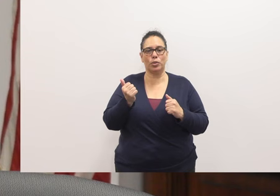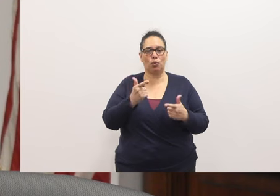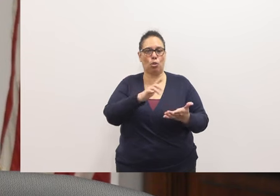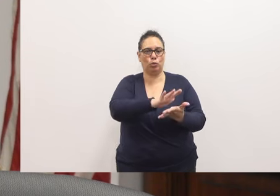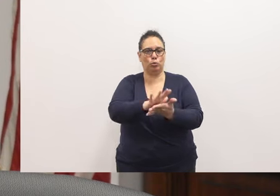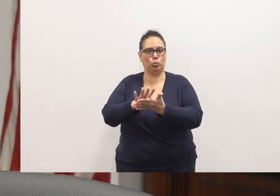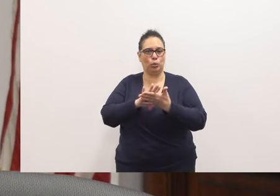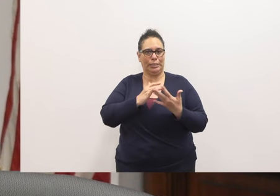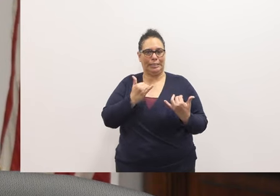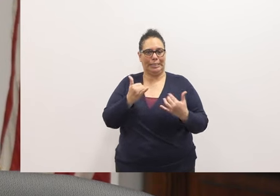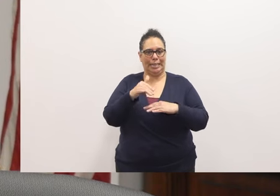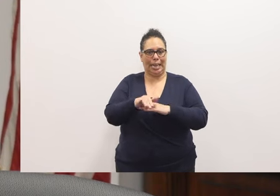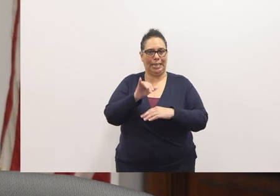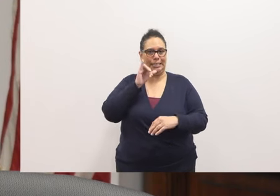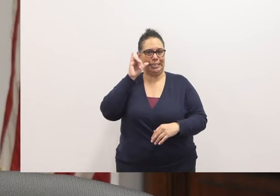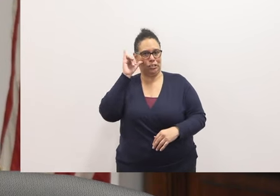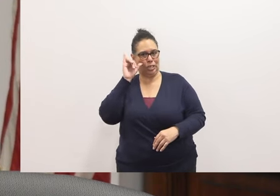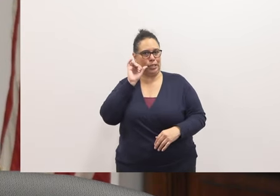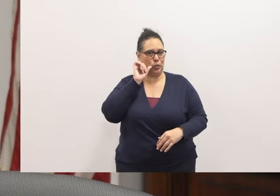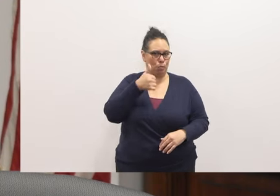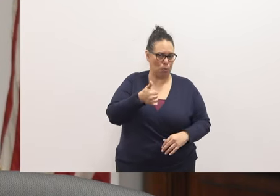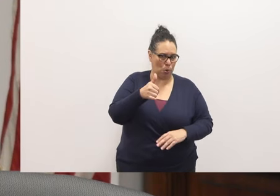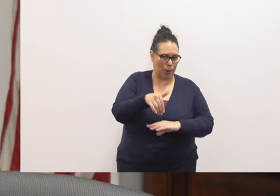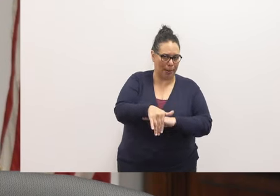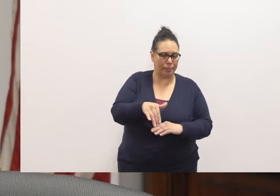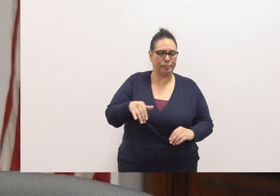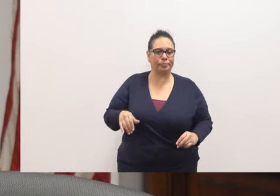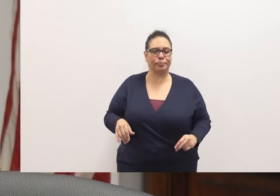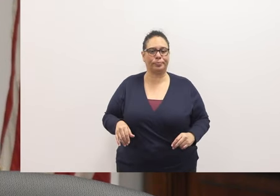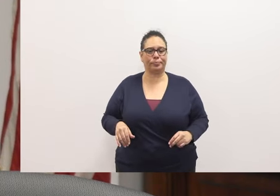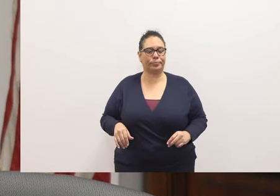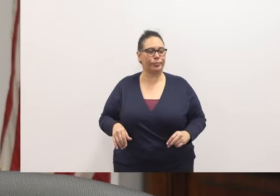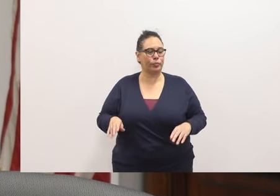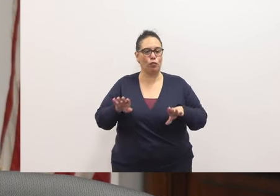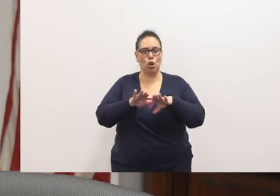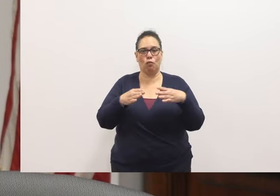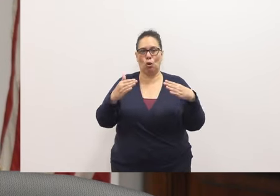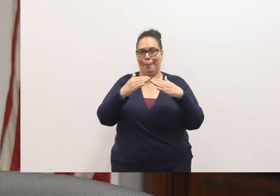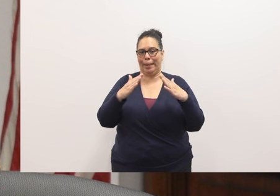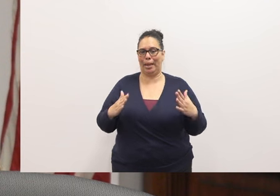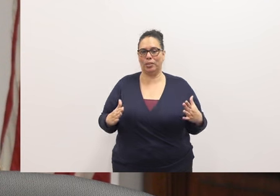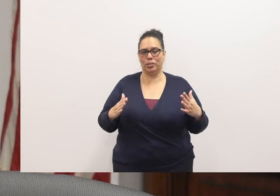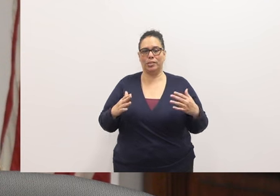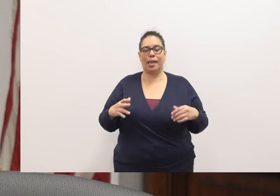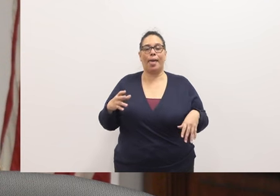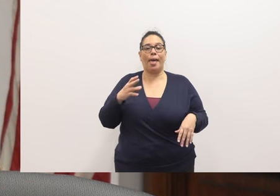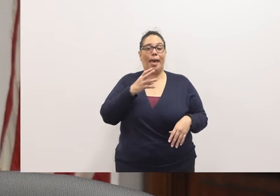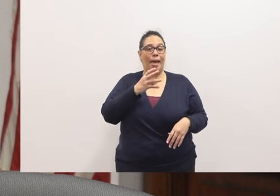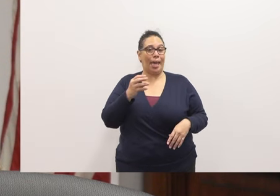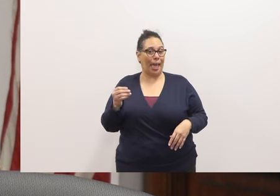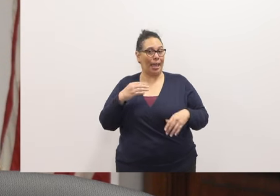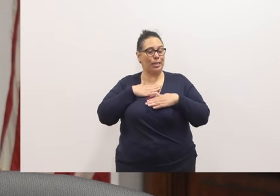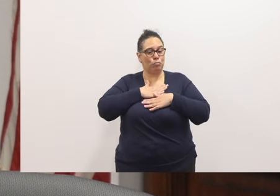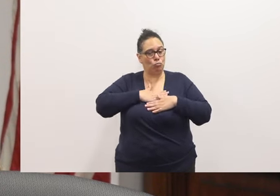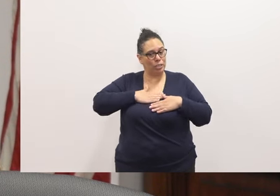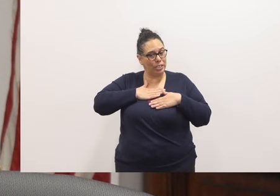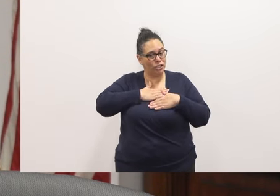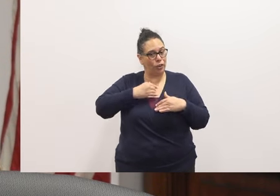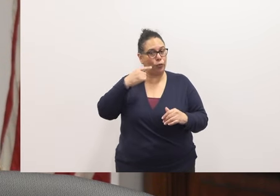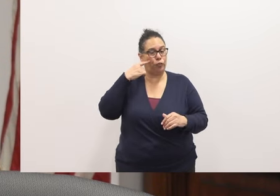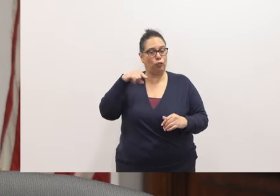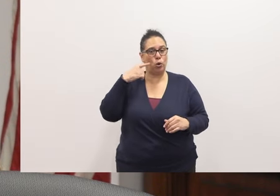schools tonight, yesterday, and tomorrow night for their open house events. And appreciation